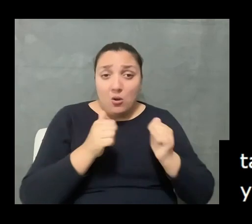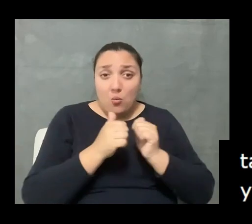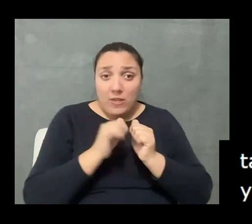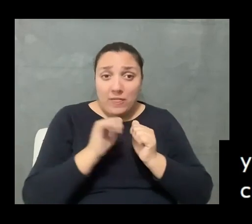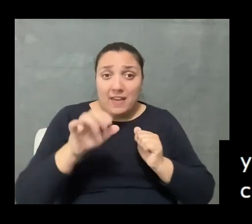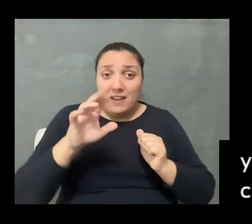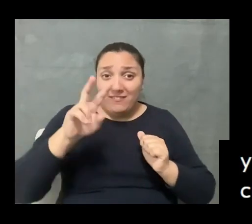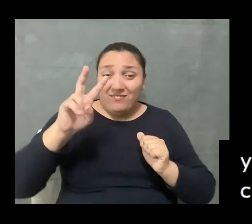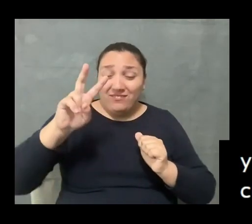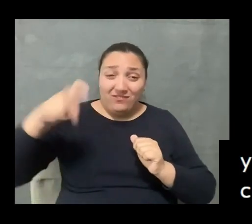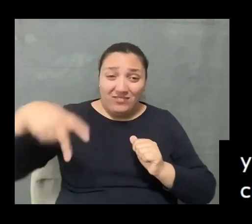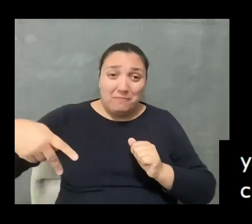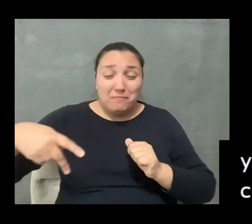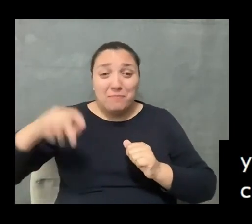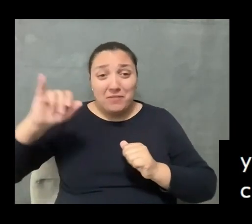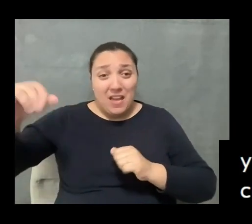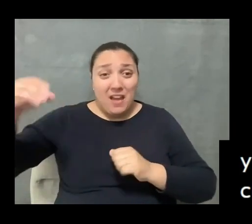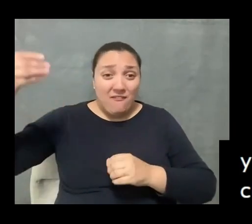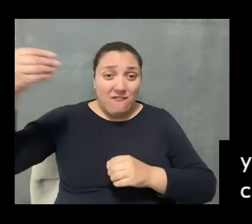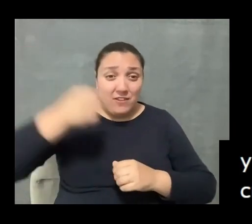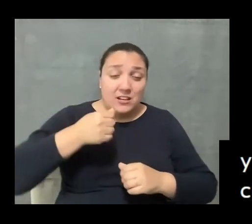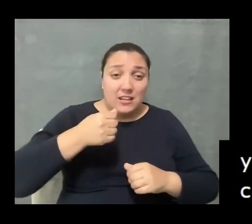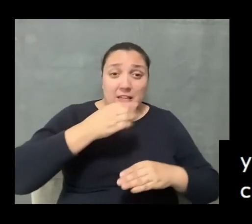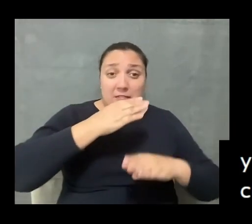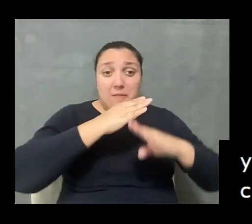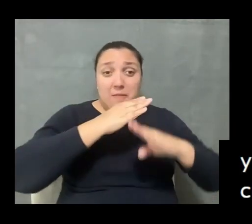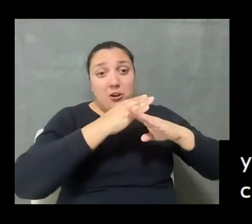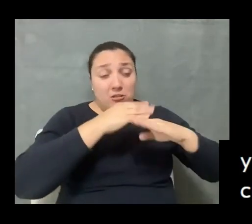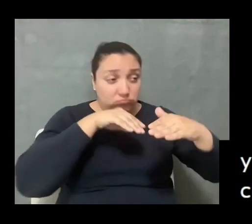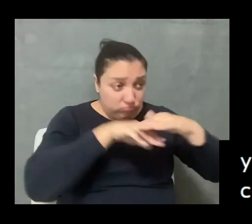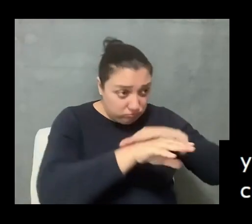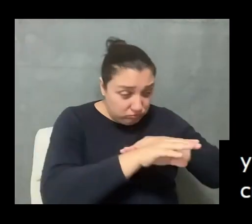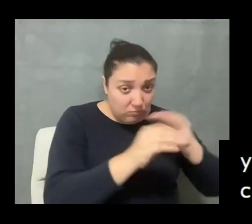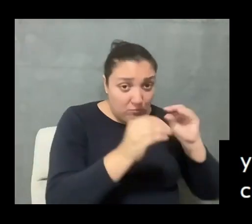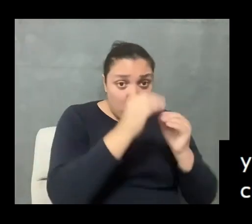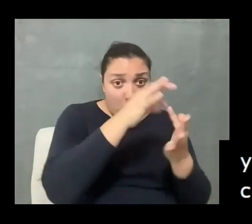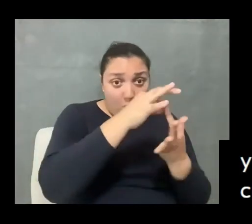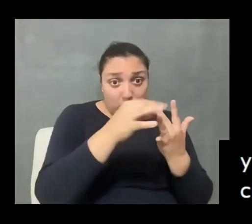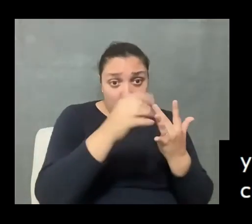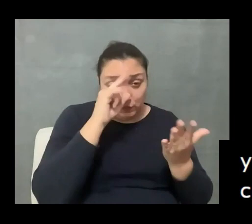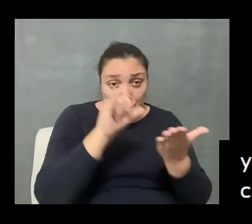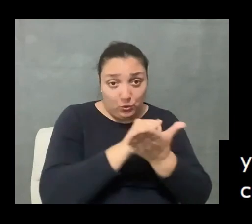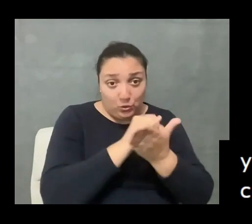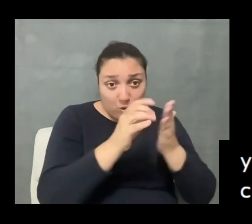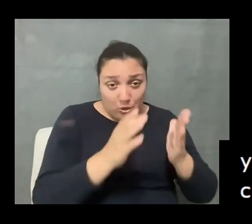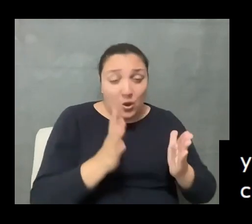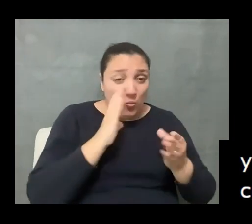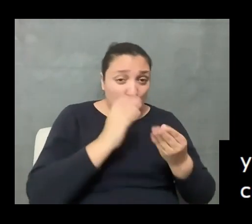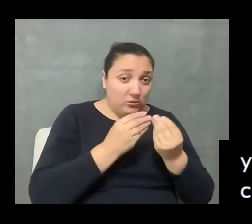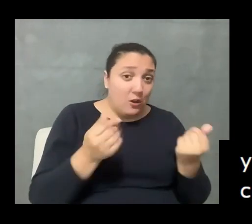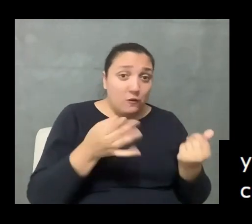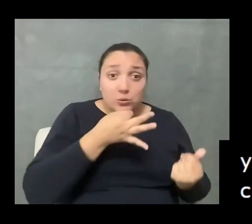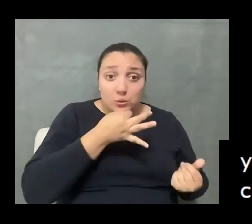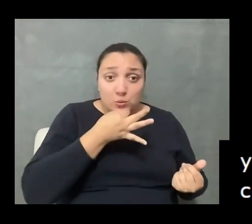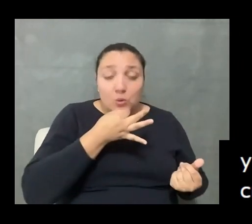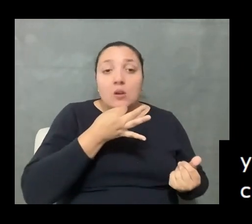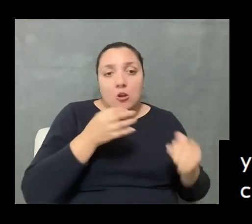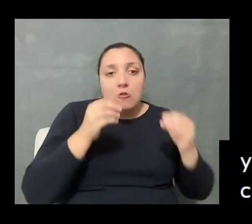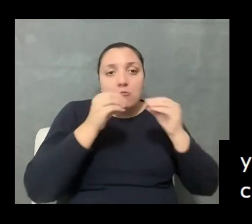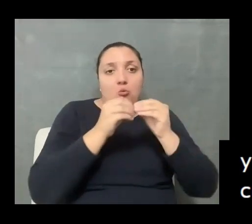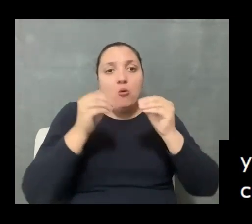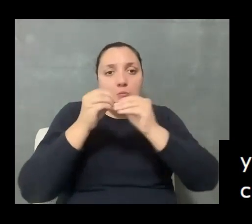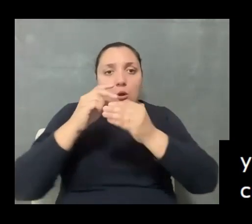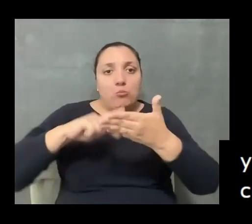funding, the barriers to entry for bringing in more options for New Yorkers will be solved and that more and more of these